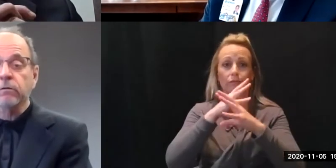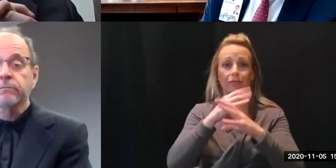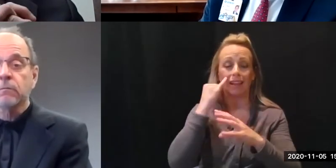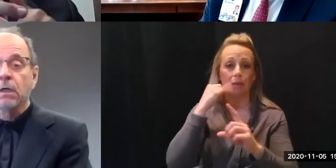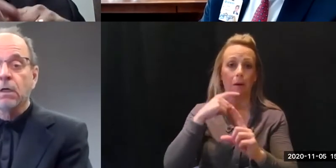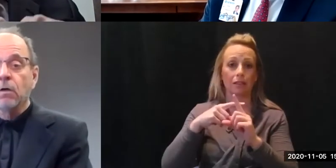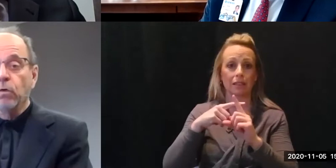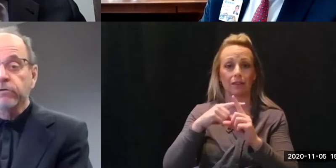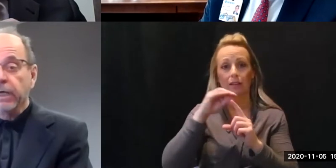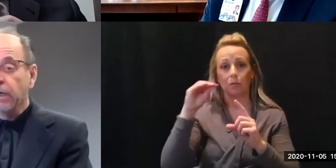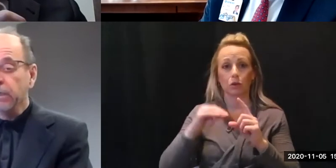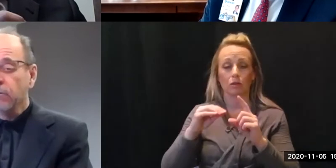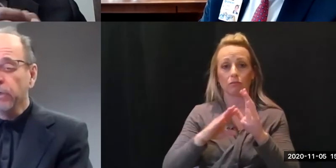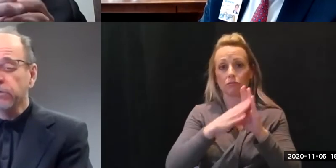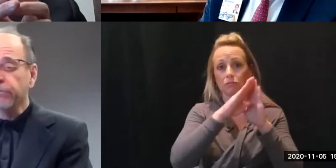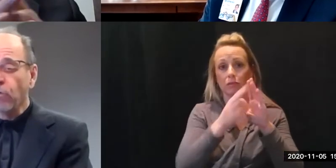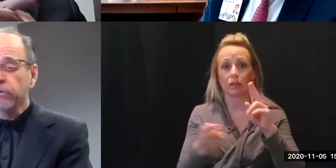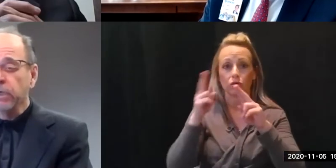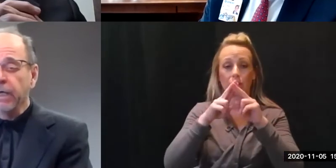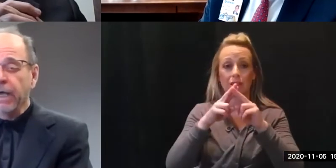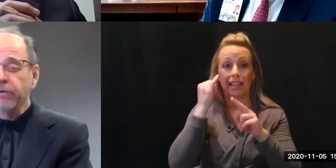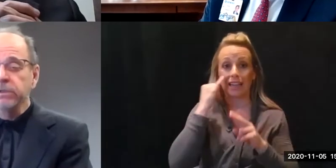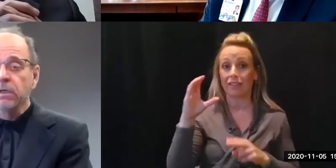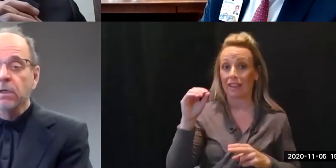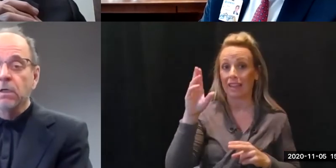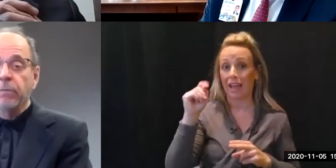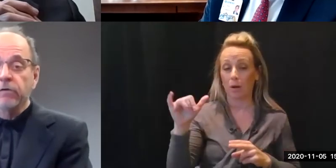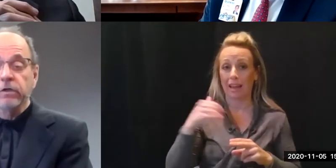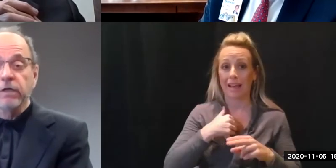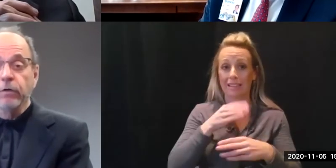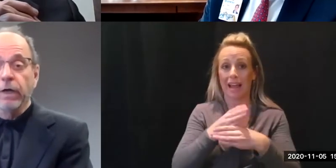increase. Once a county reaches a 14-day average